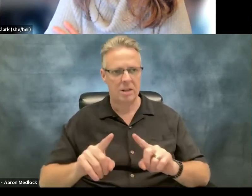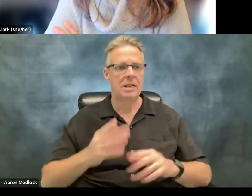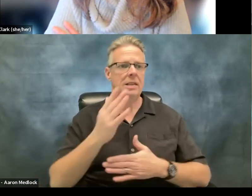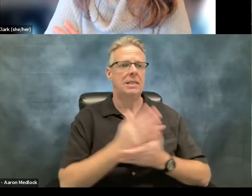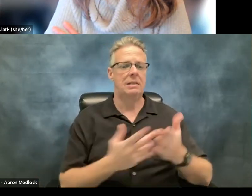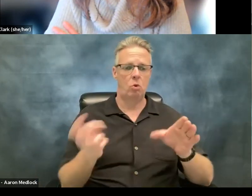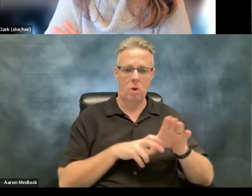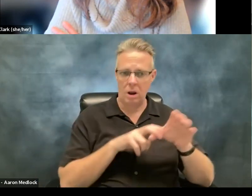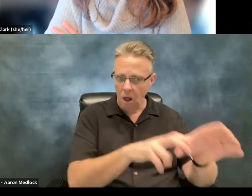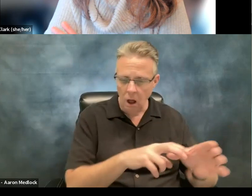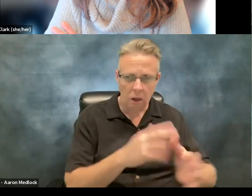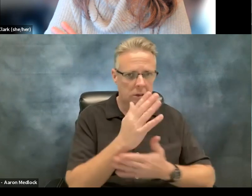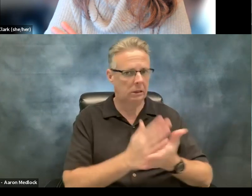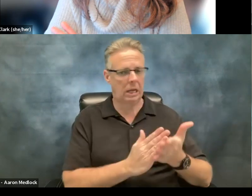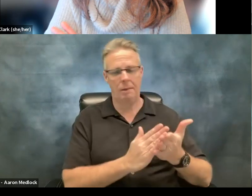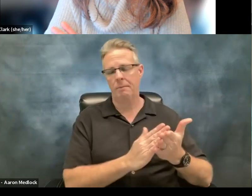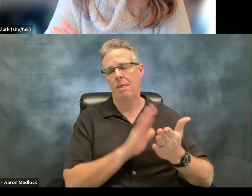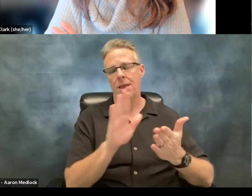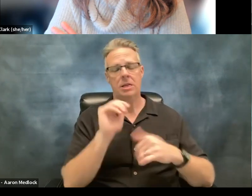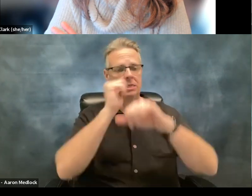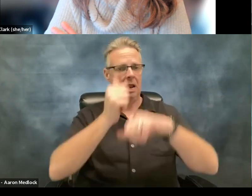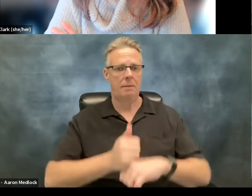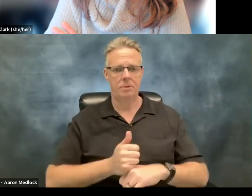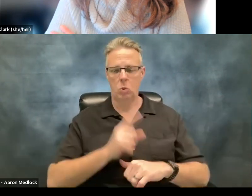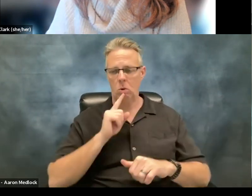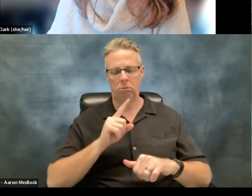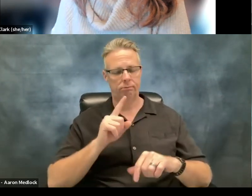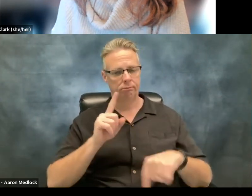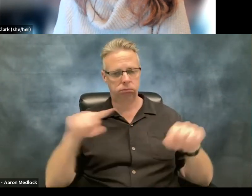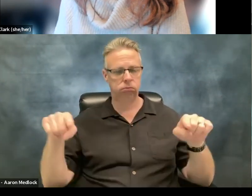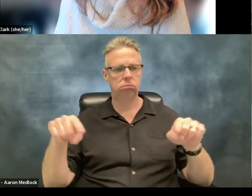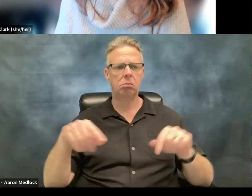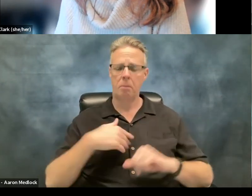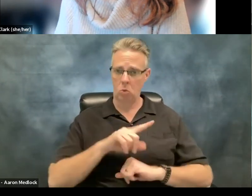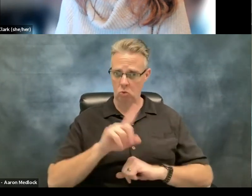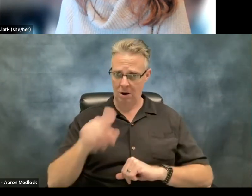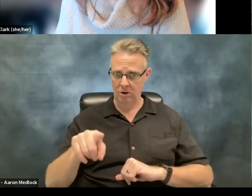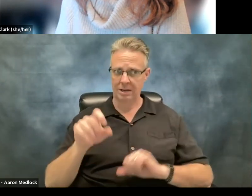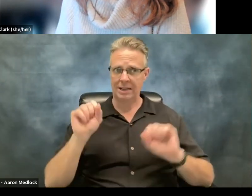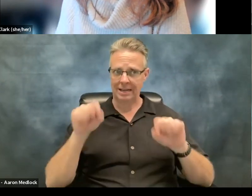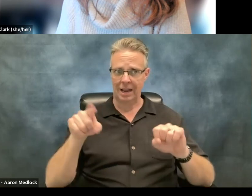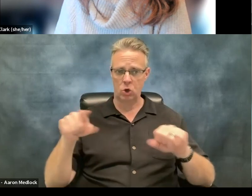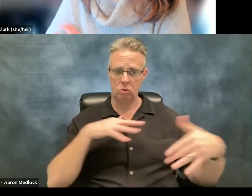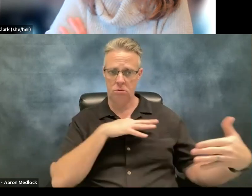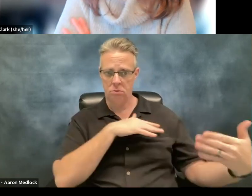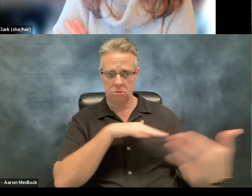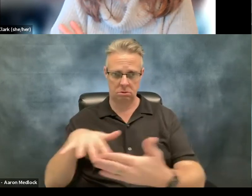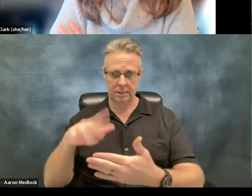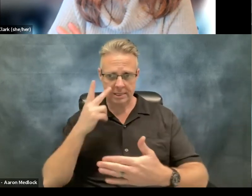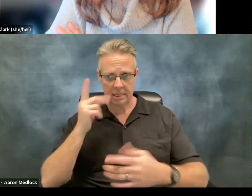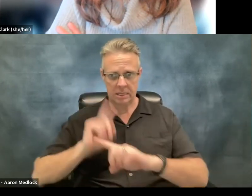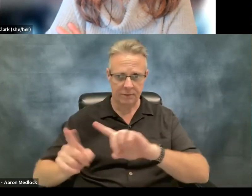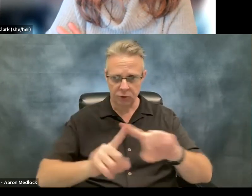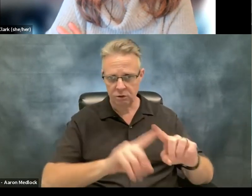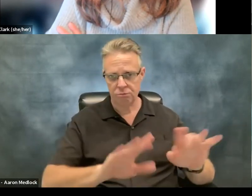some, the way they set up their response services. So I guess my first question is, are you able to look at the variation in